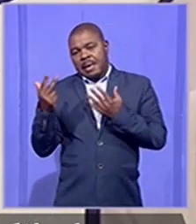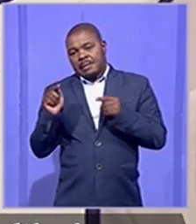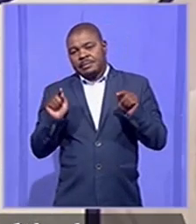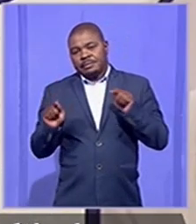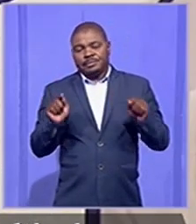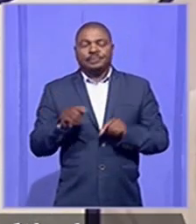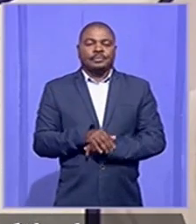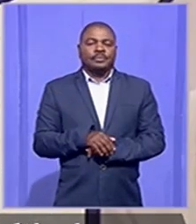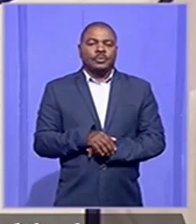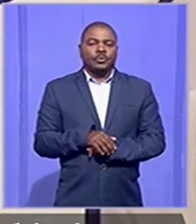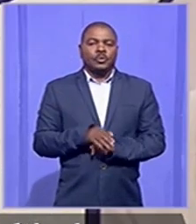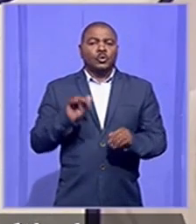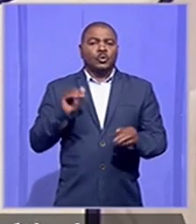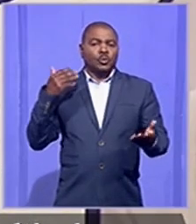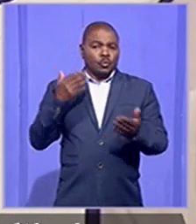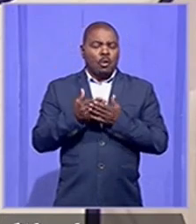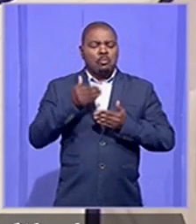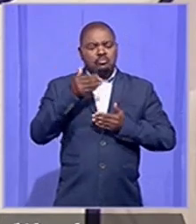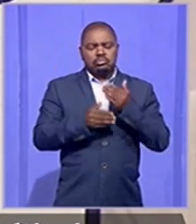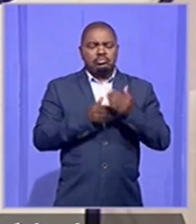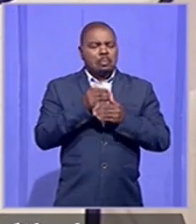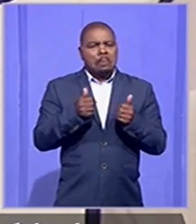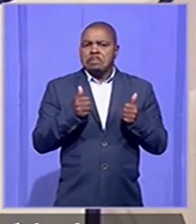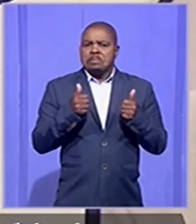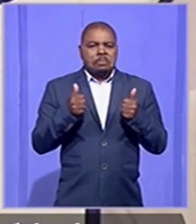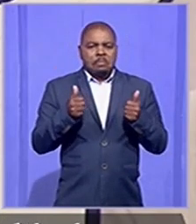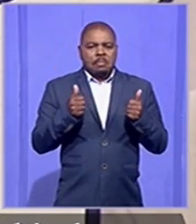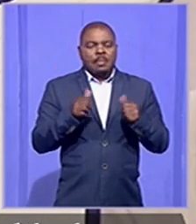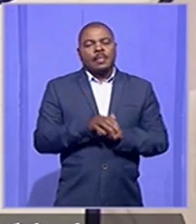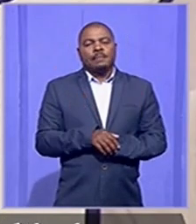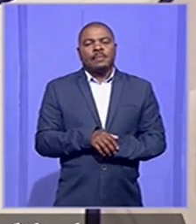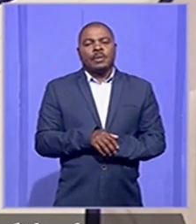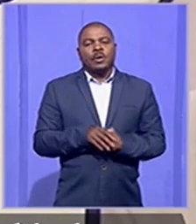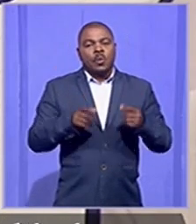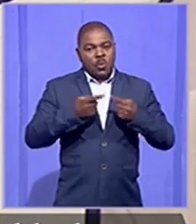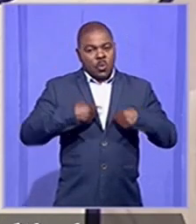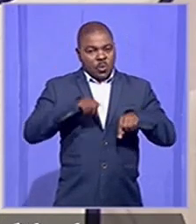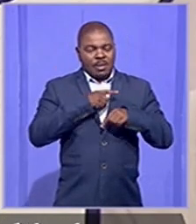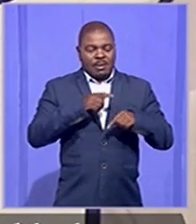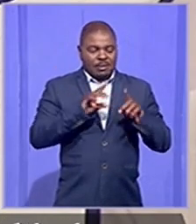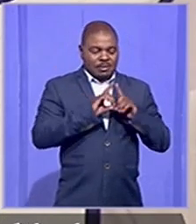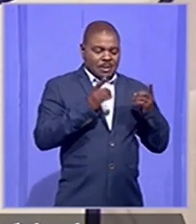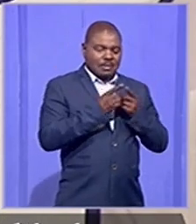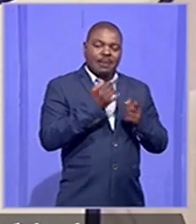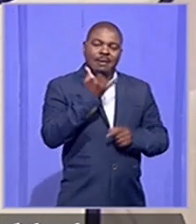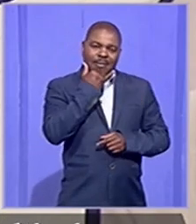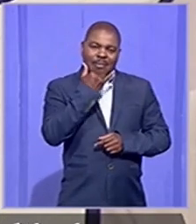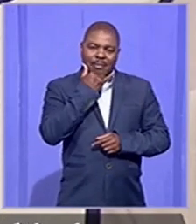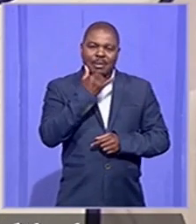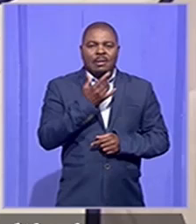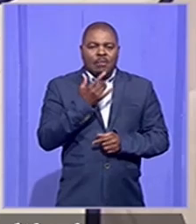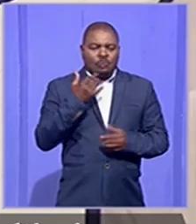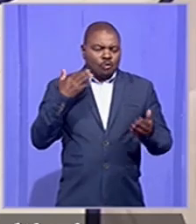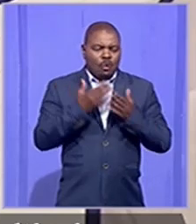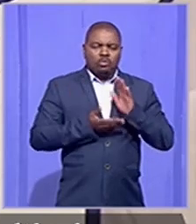So far, the process has been quite good. We are happy as a department as to how far we've